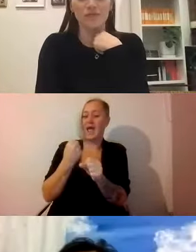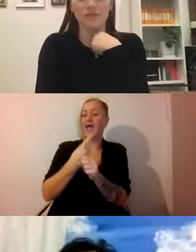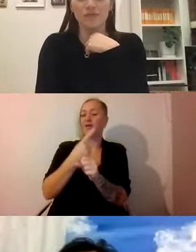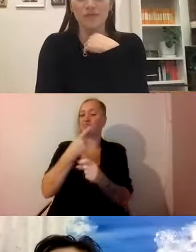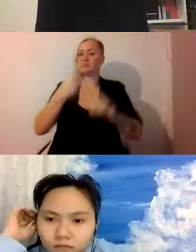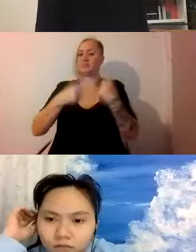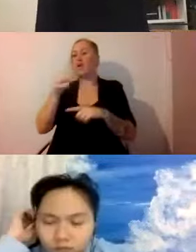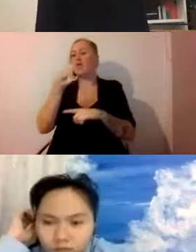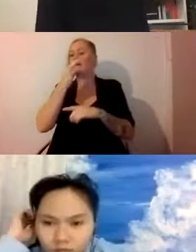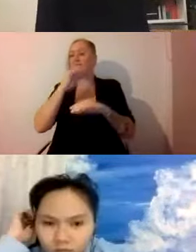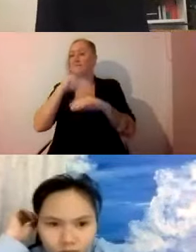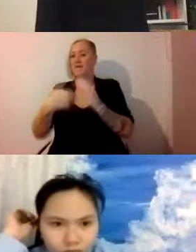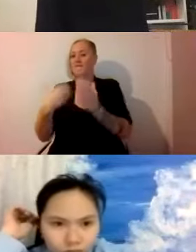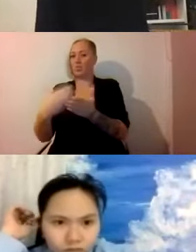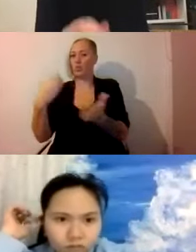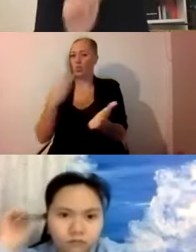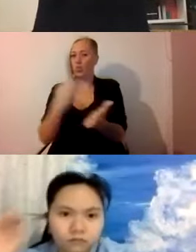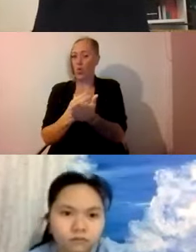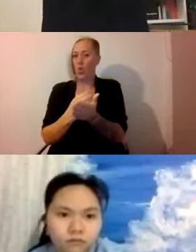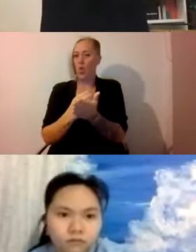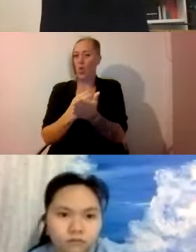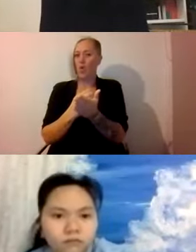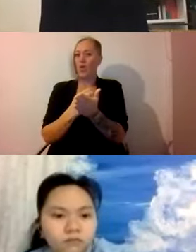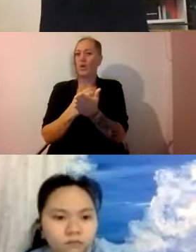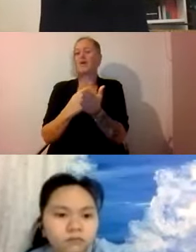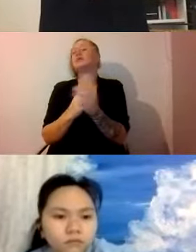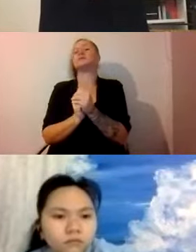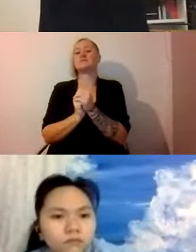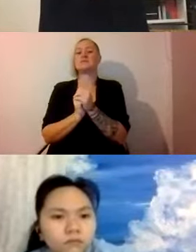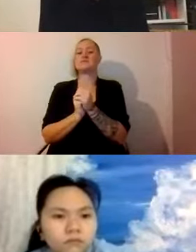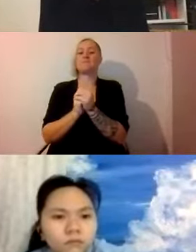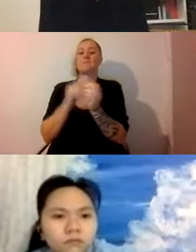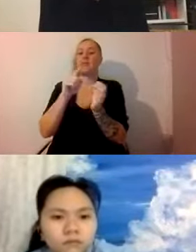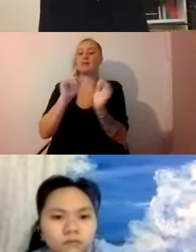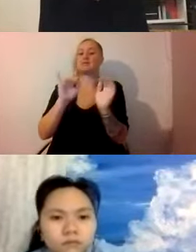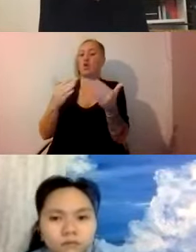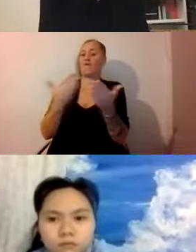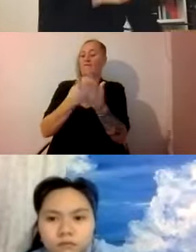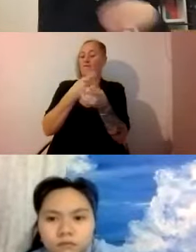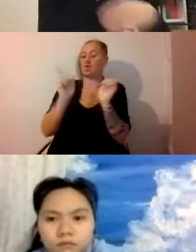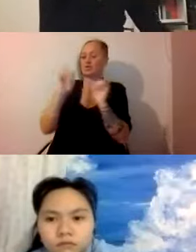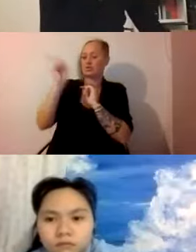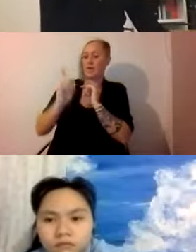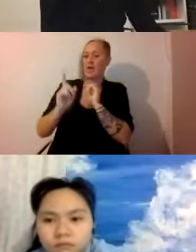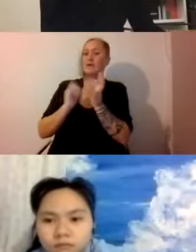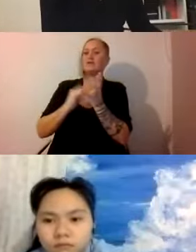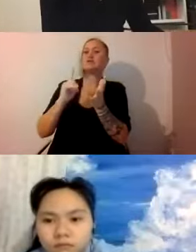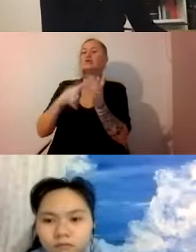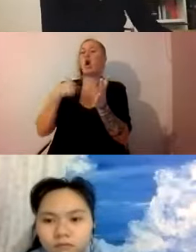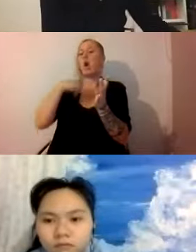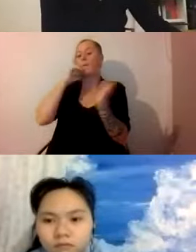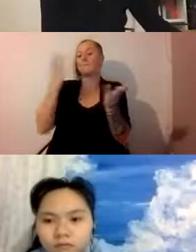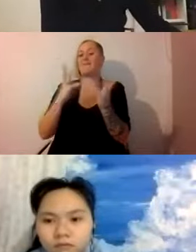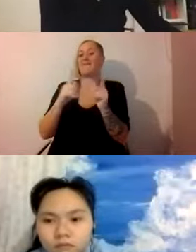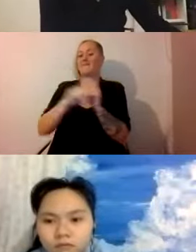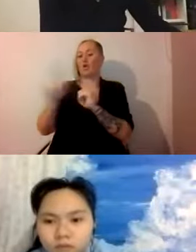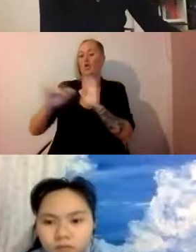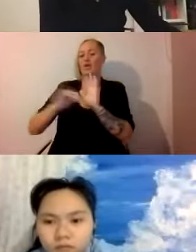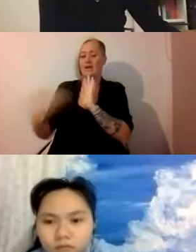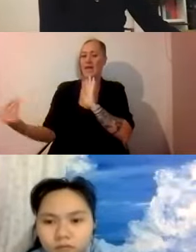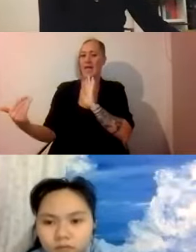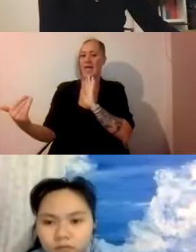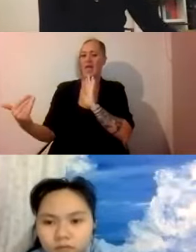about the course that is being on offer today. So I'll just play that for you now. And